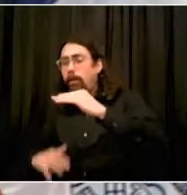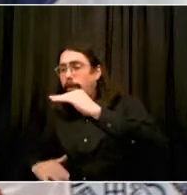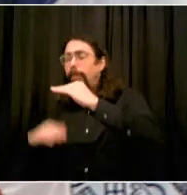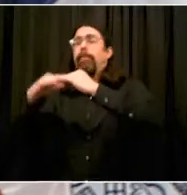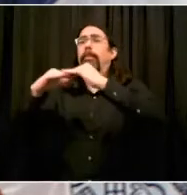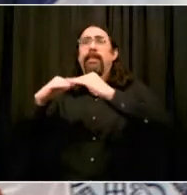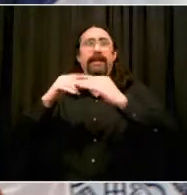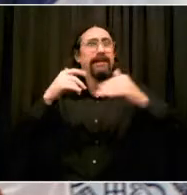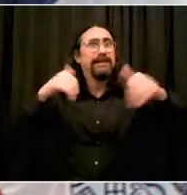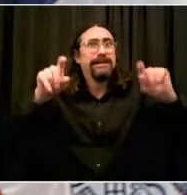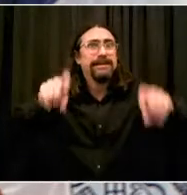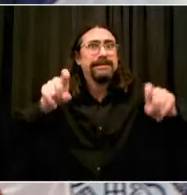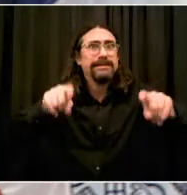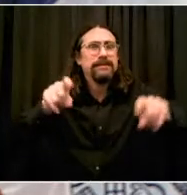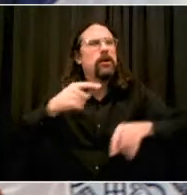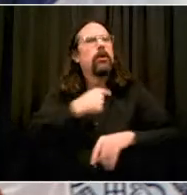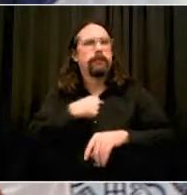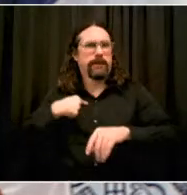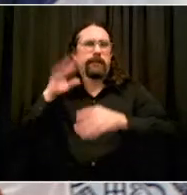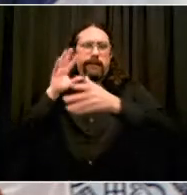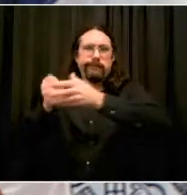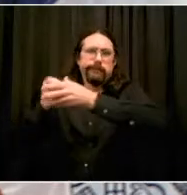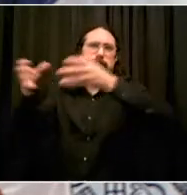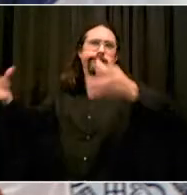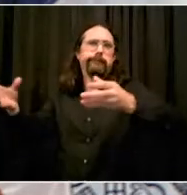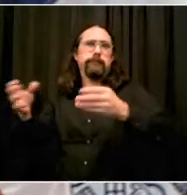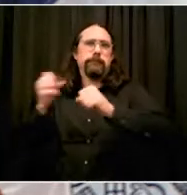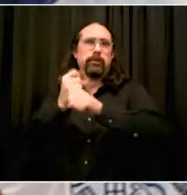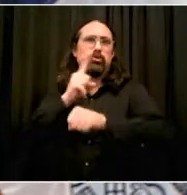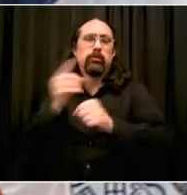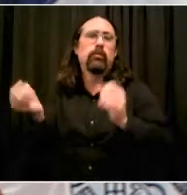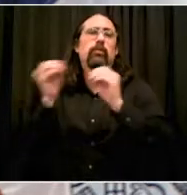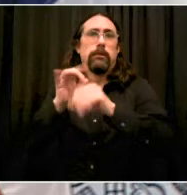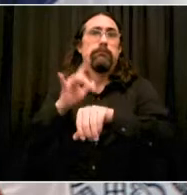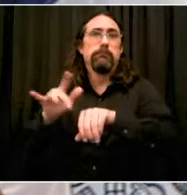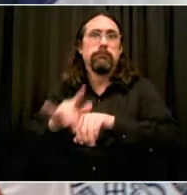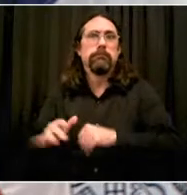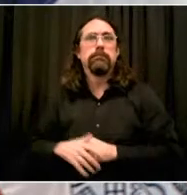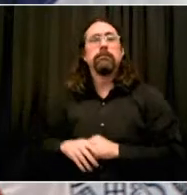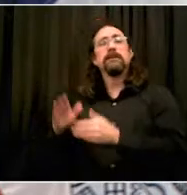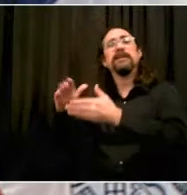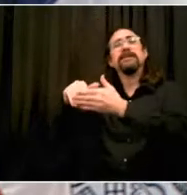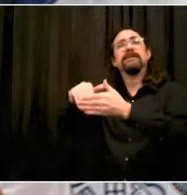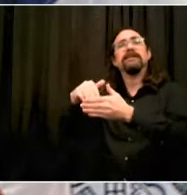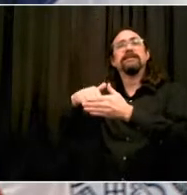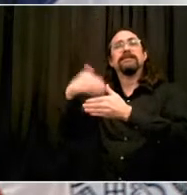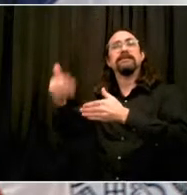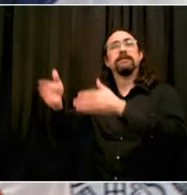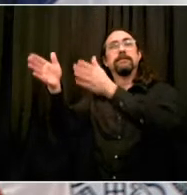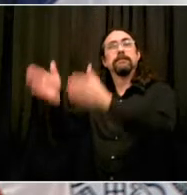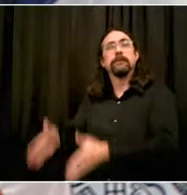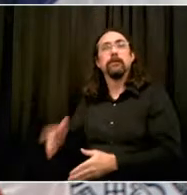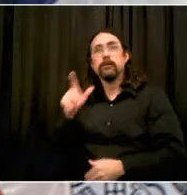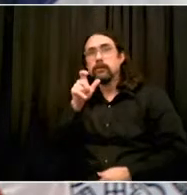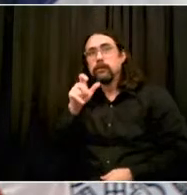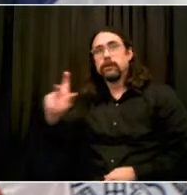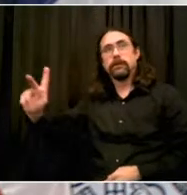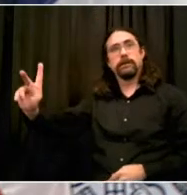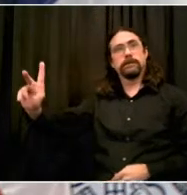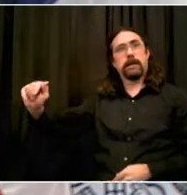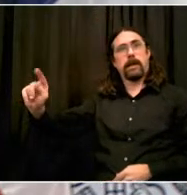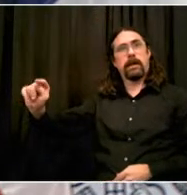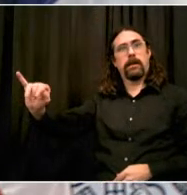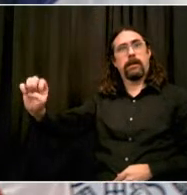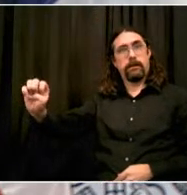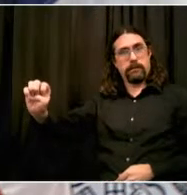Christina's question is, why wasn't there a reopening plan kind of summer when this 3%